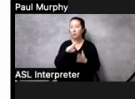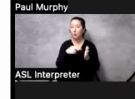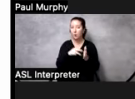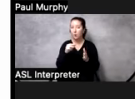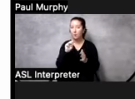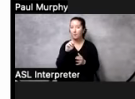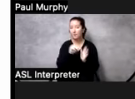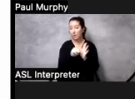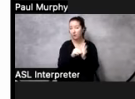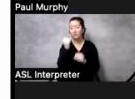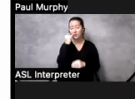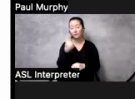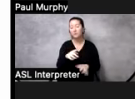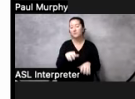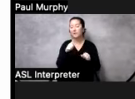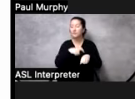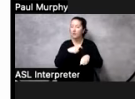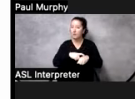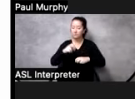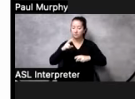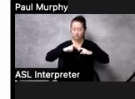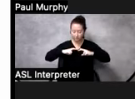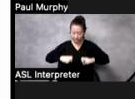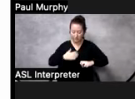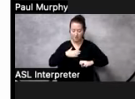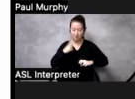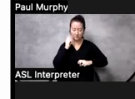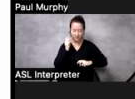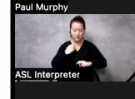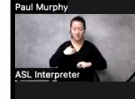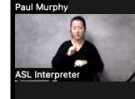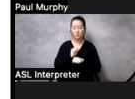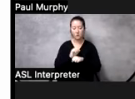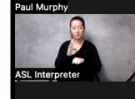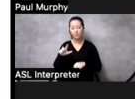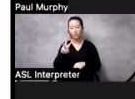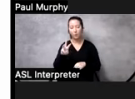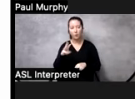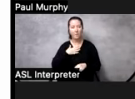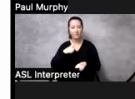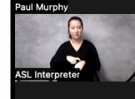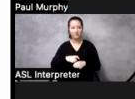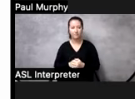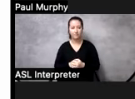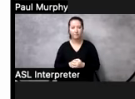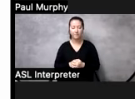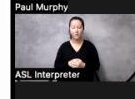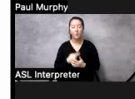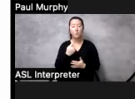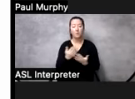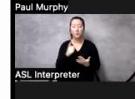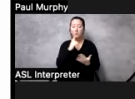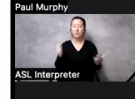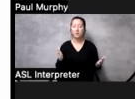to assess your own experience, workflow, and time. And so one of the things that we want to encourage everyone